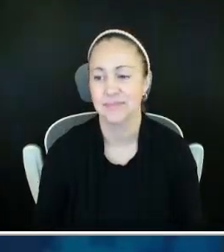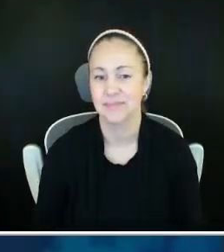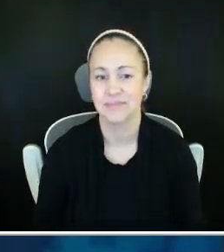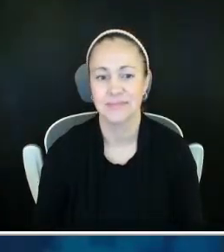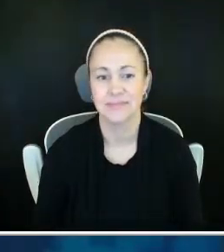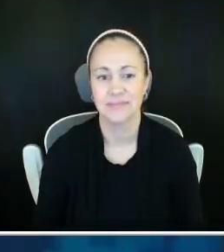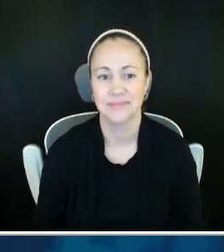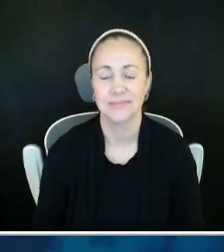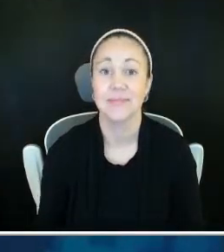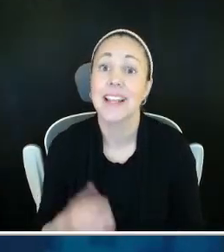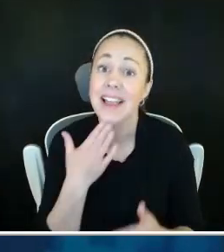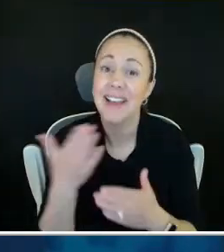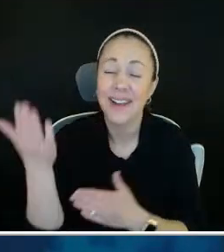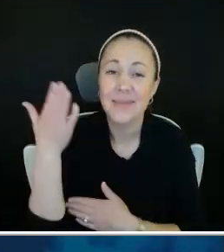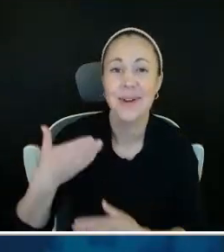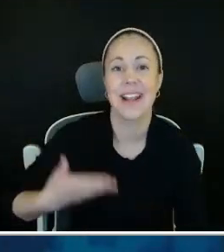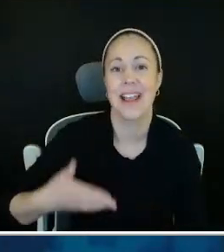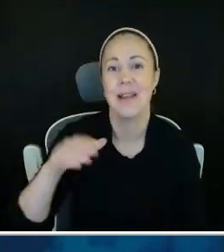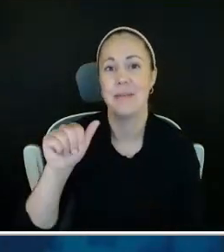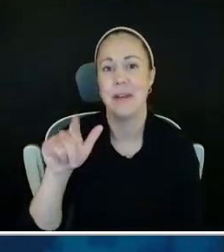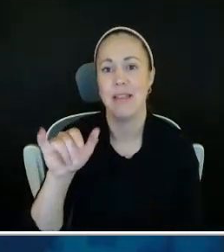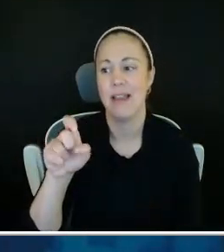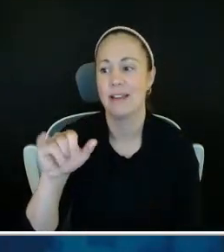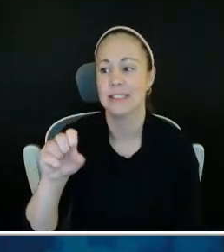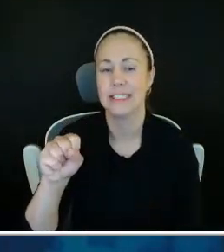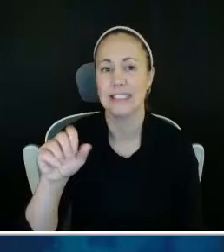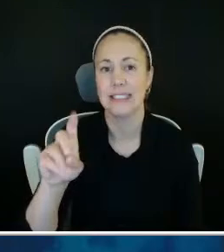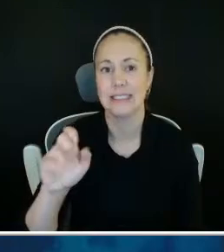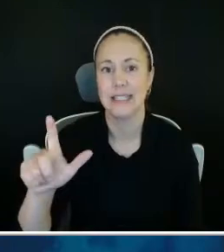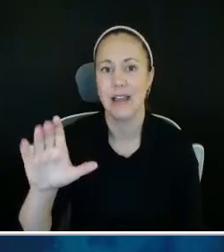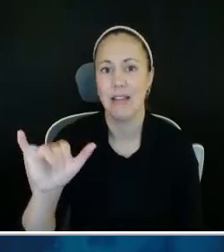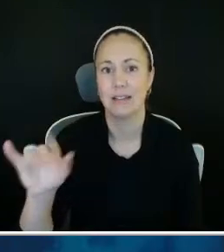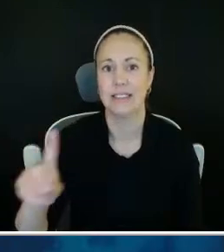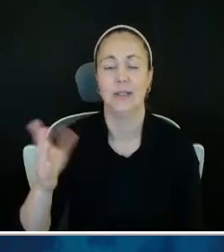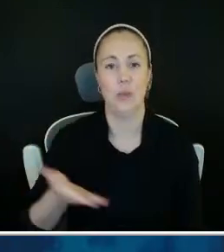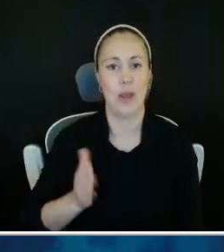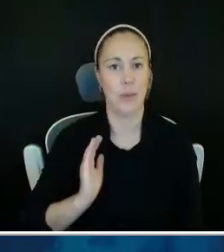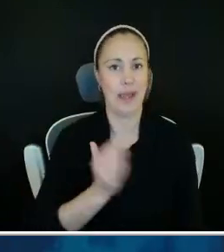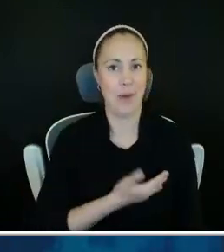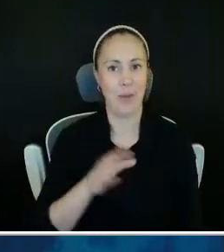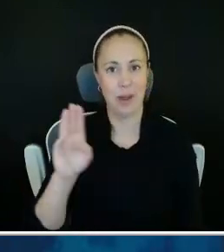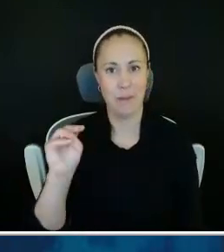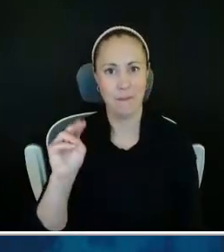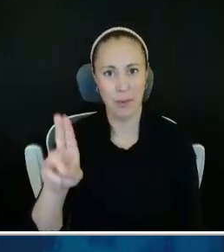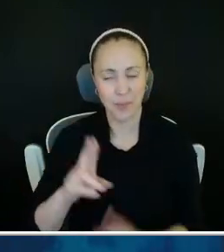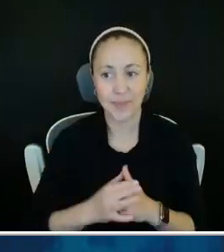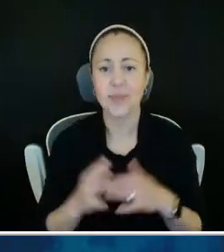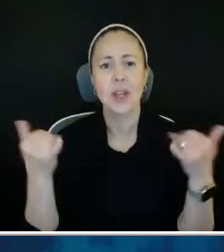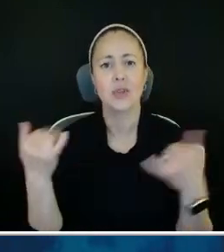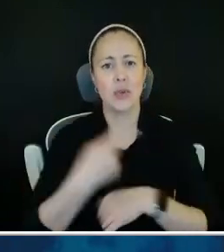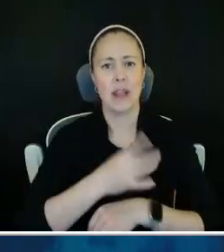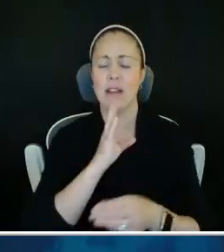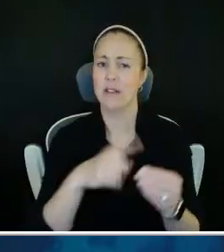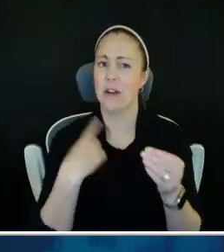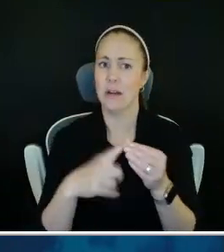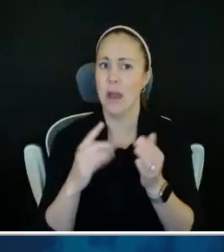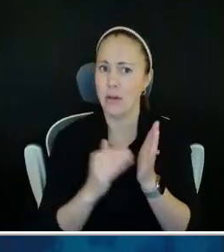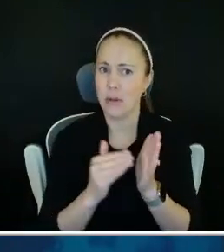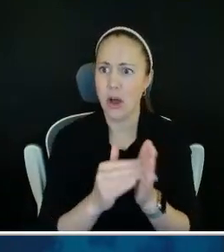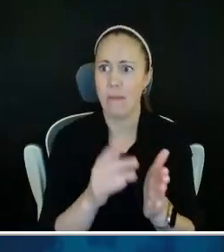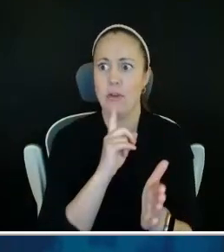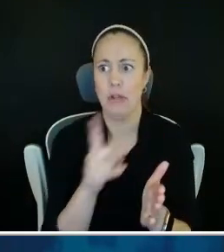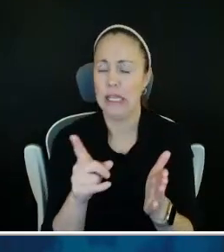Good morning, I'm Alexis Del Cid. Welcome to the Morning Medical Update. Today we're talking about a very common but very serious injury among